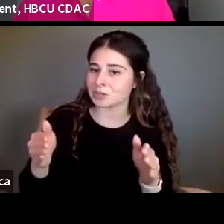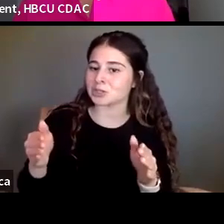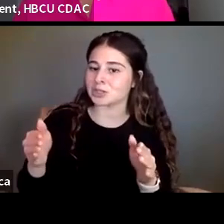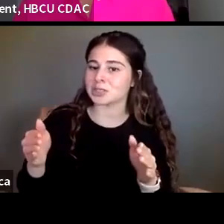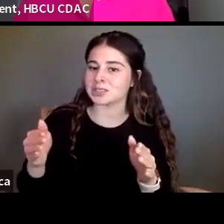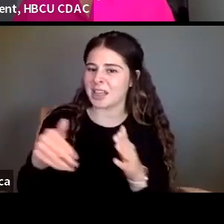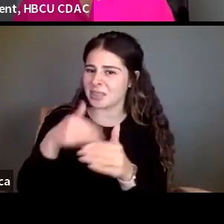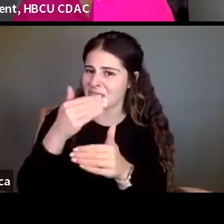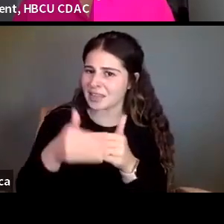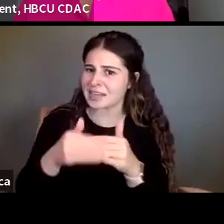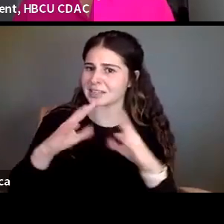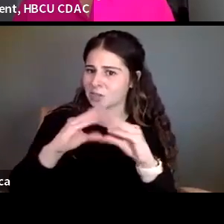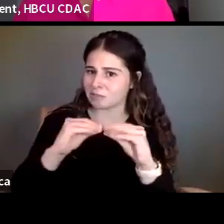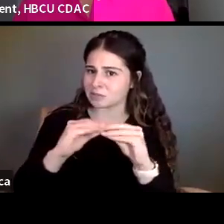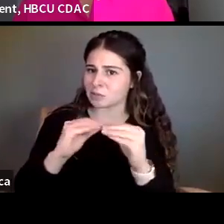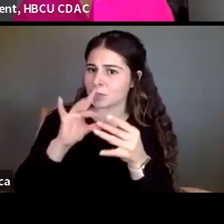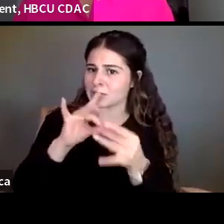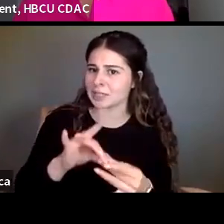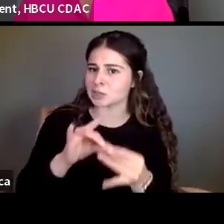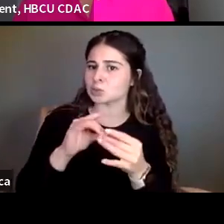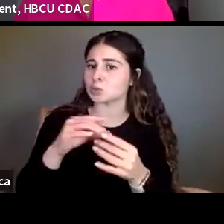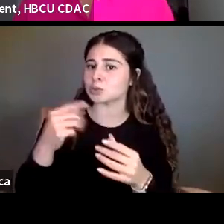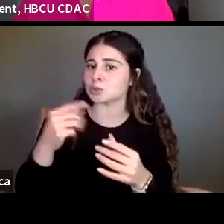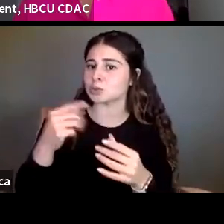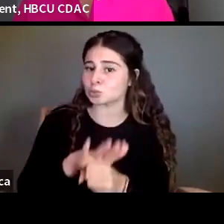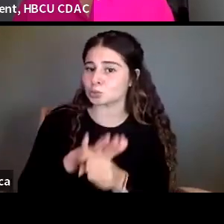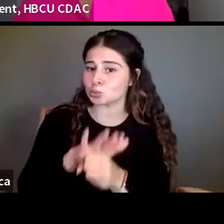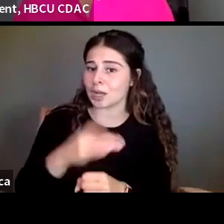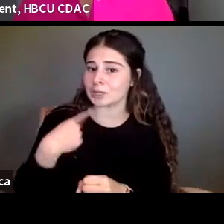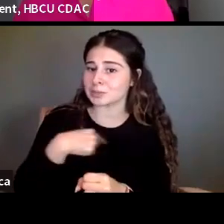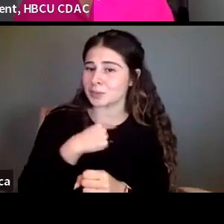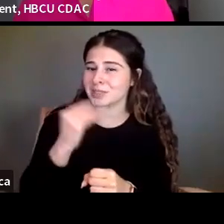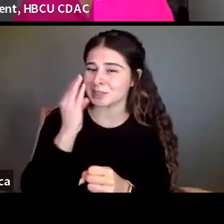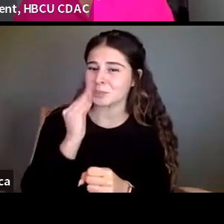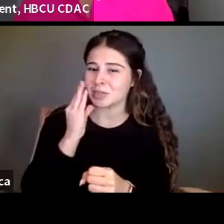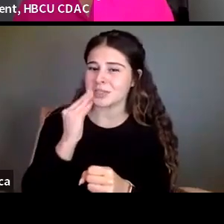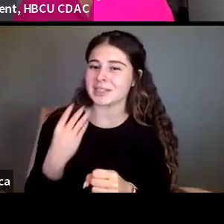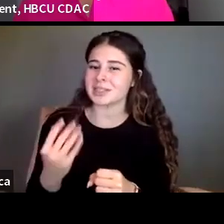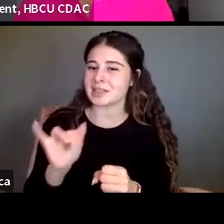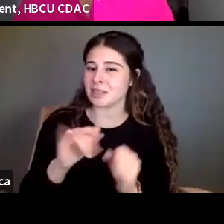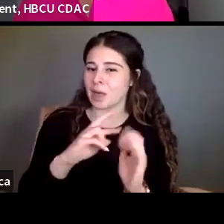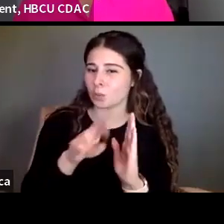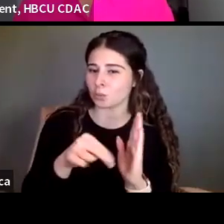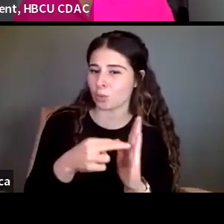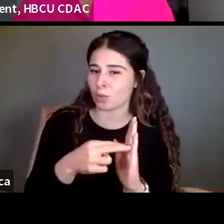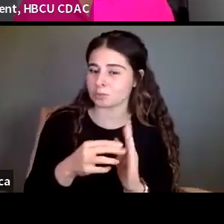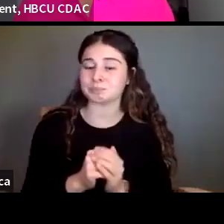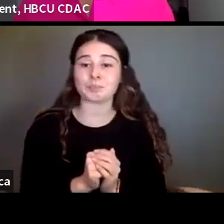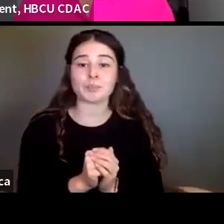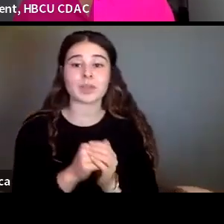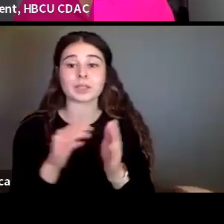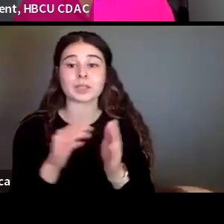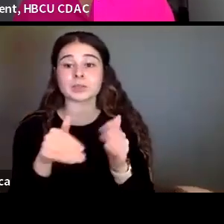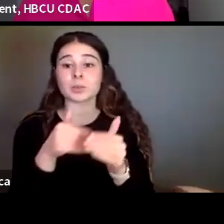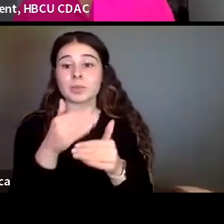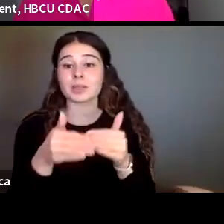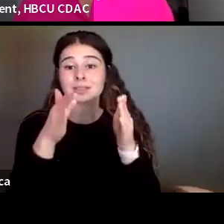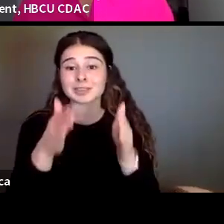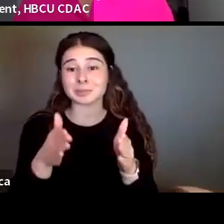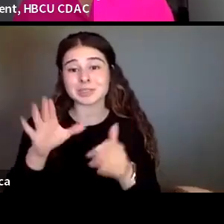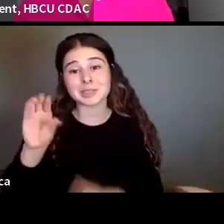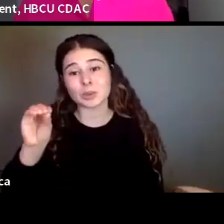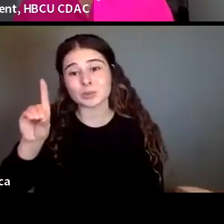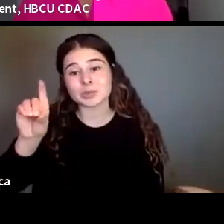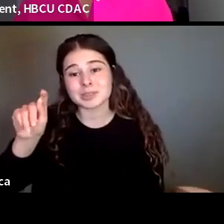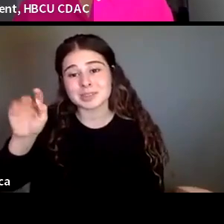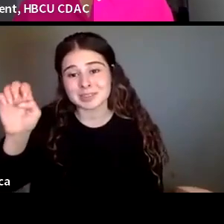last person I'm going to turn to on this question is Odette, who gave us a very clear explanation of some of the challenges